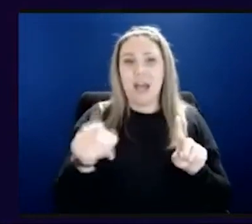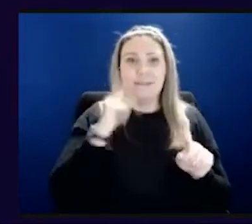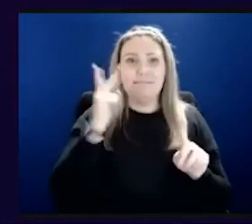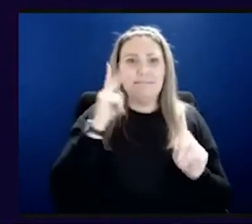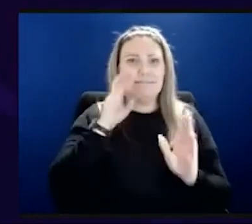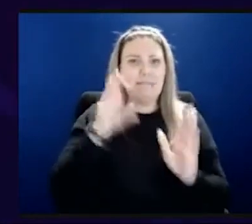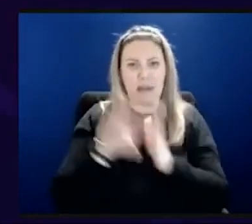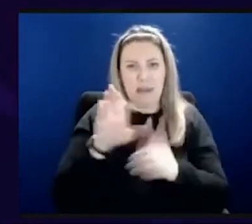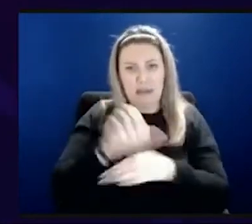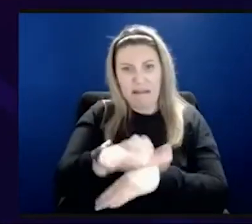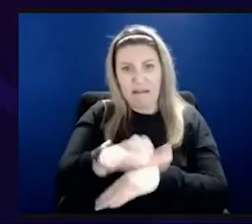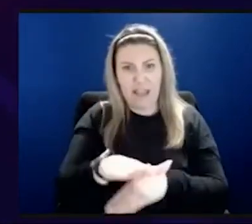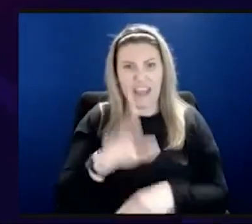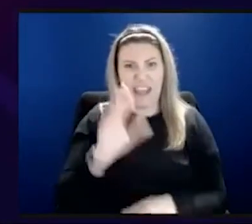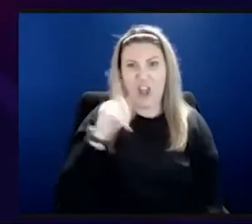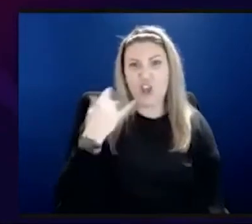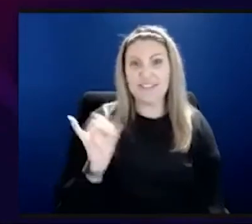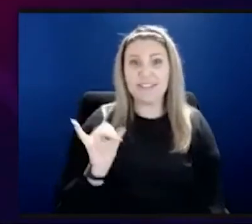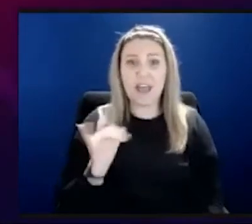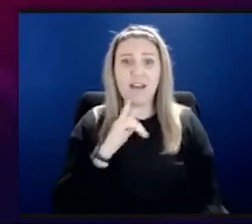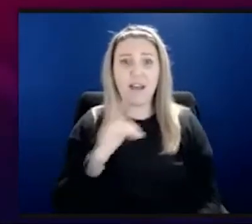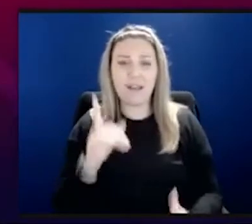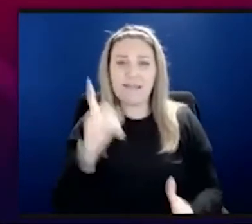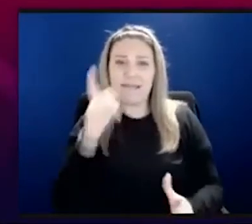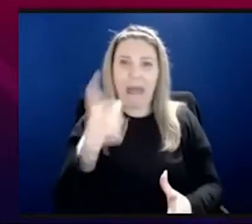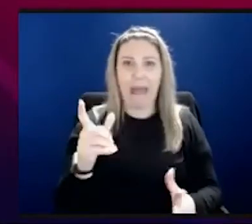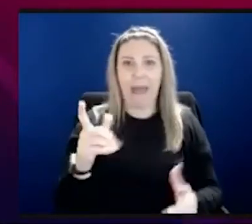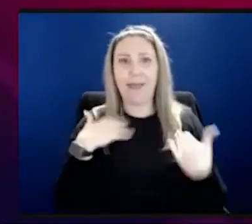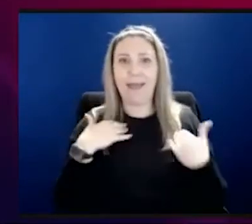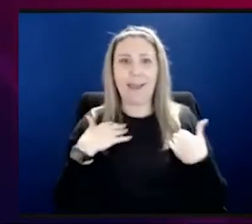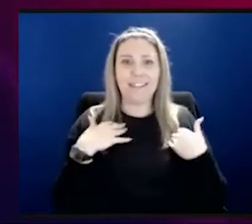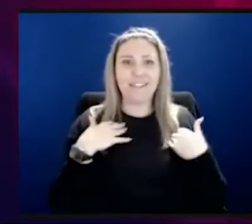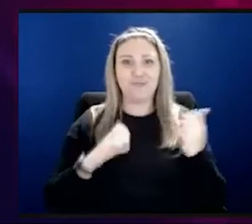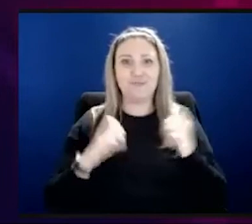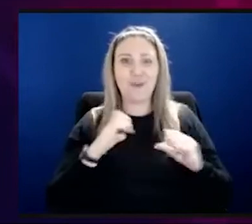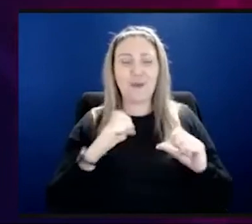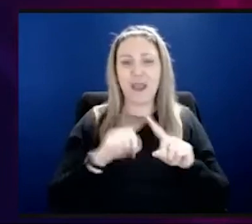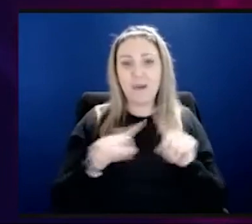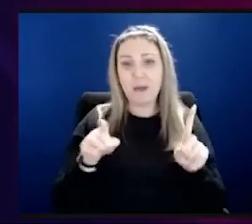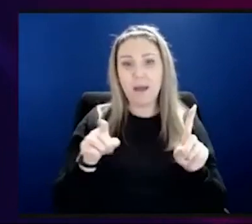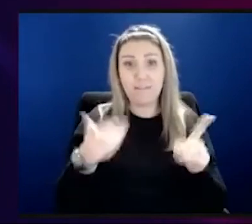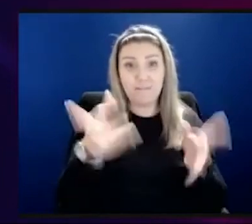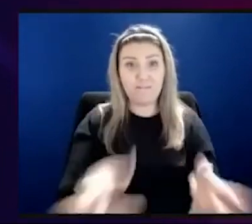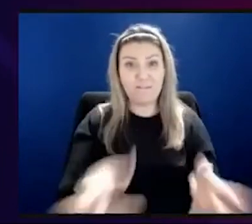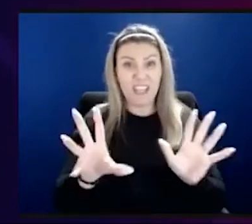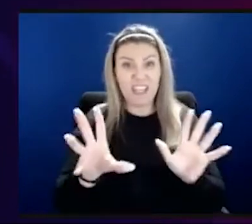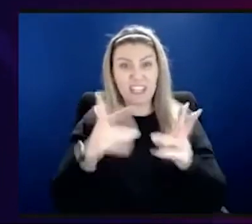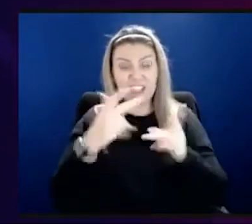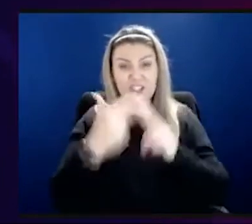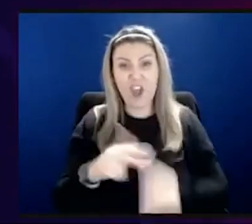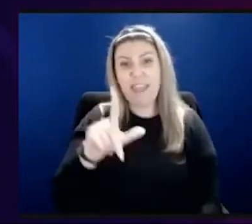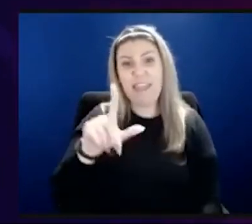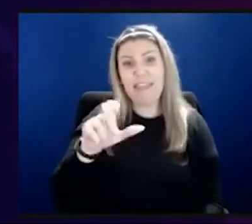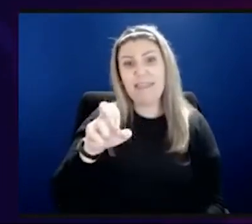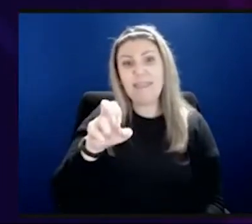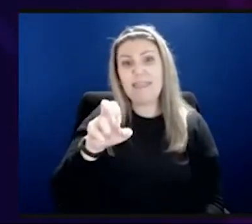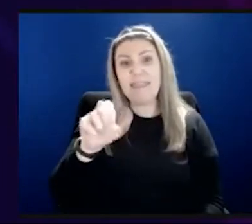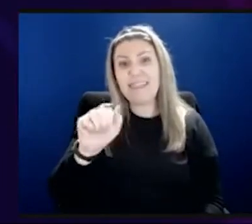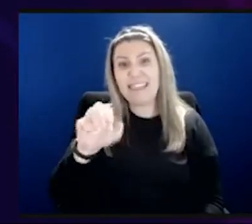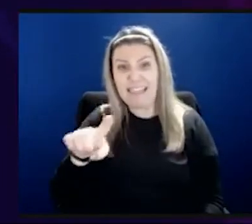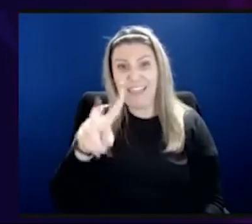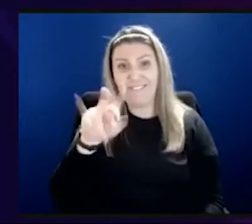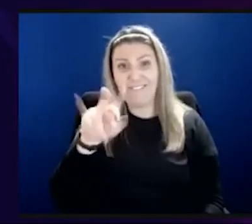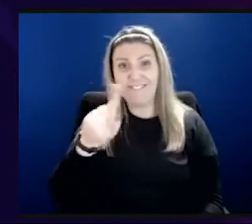make it look way less dramatic than it is. This is after you completed something called, is it the Leadville 100? It is, yeah. So it's a more